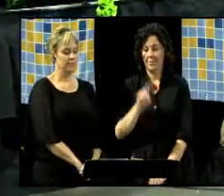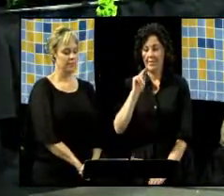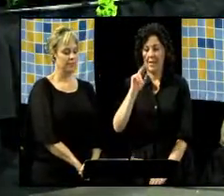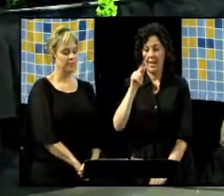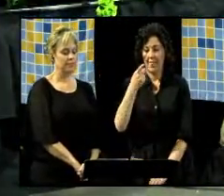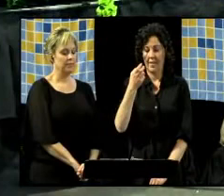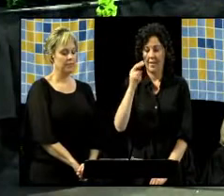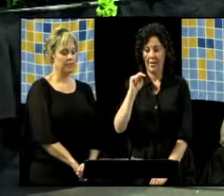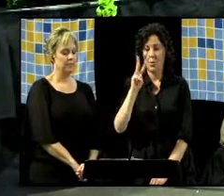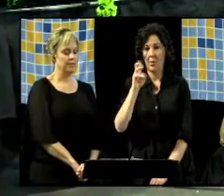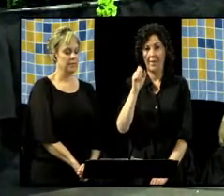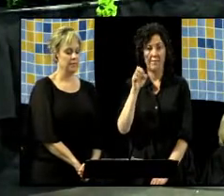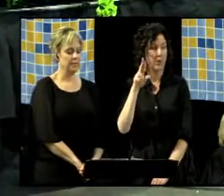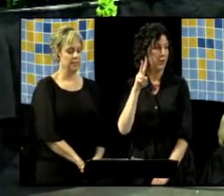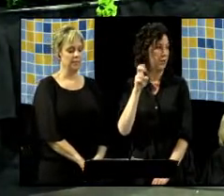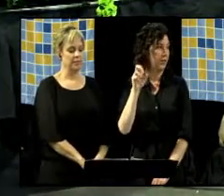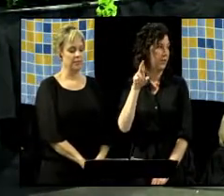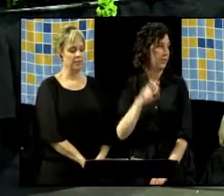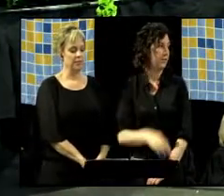Nathan Christopher Weaver,